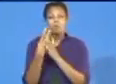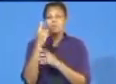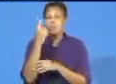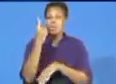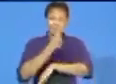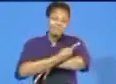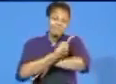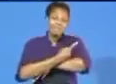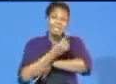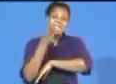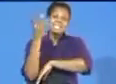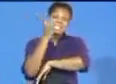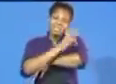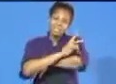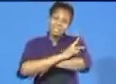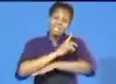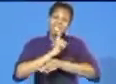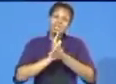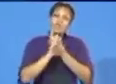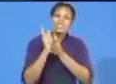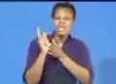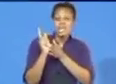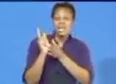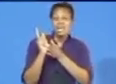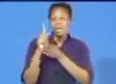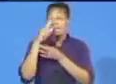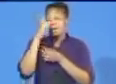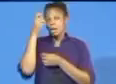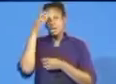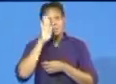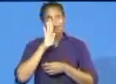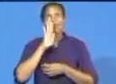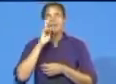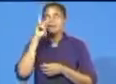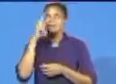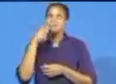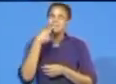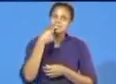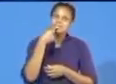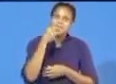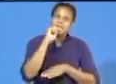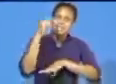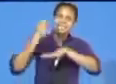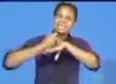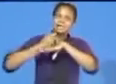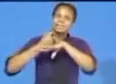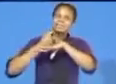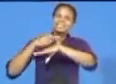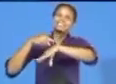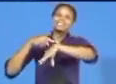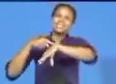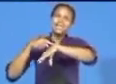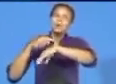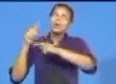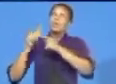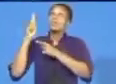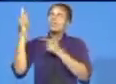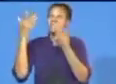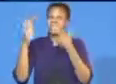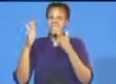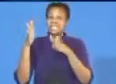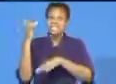day, 7 days to your week, because God Almighty set the boundary of time. And when He was finished